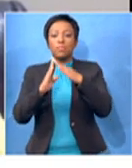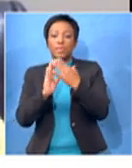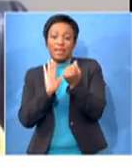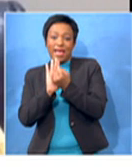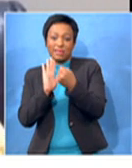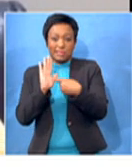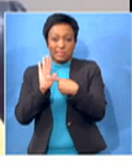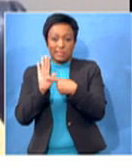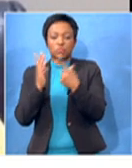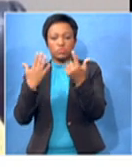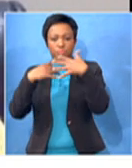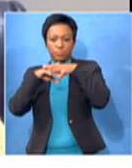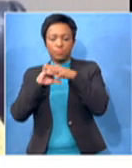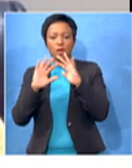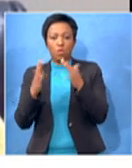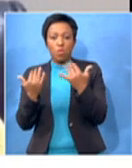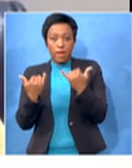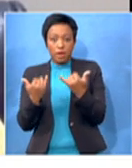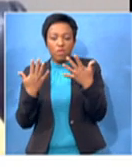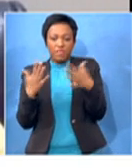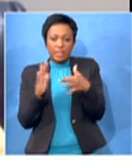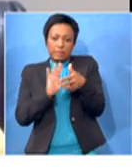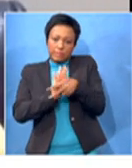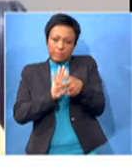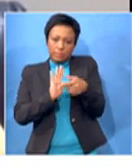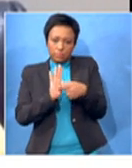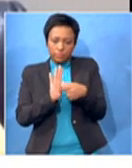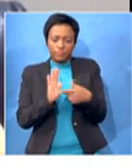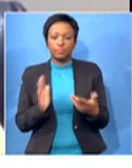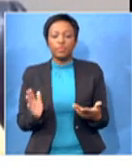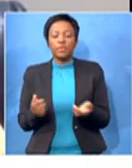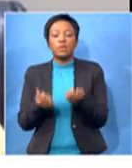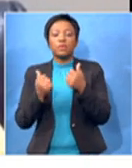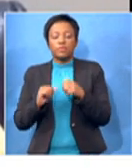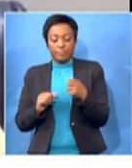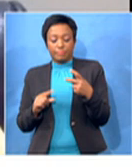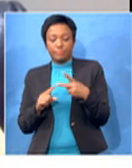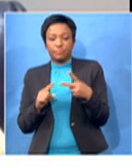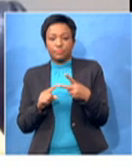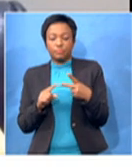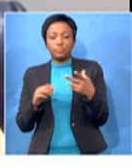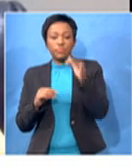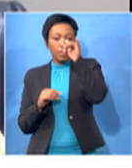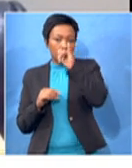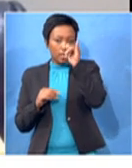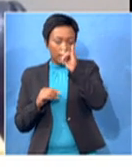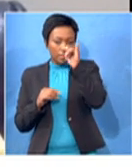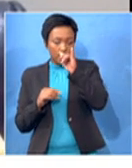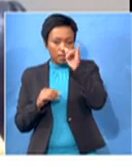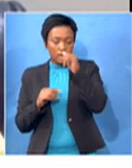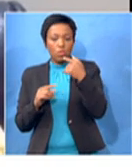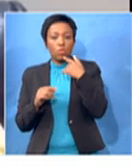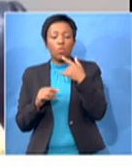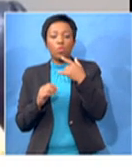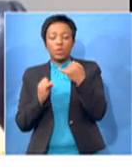is now being put in place. The other aspect of the Criminal Act with the sexual